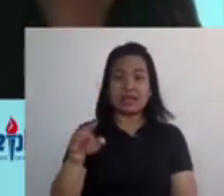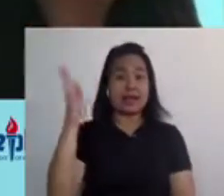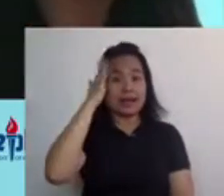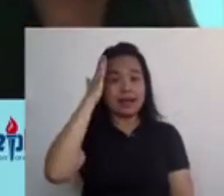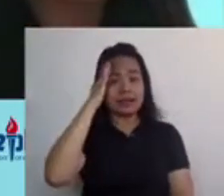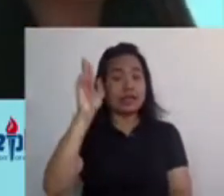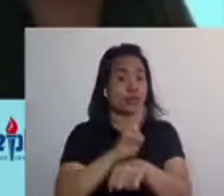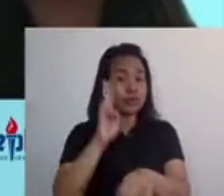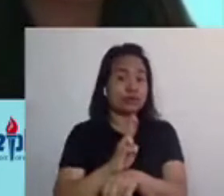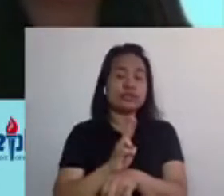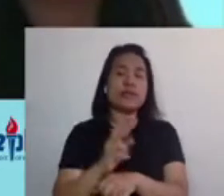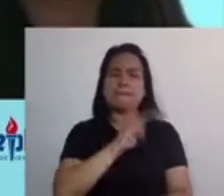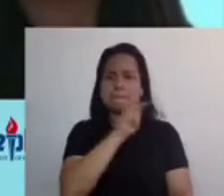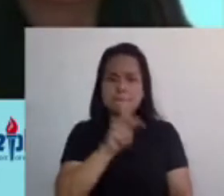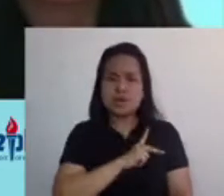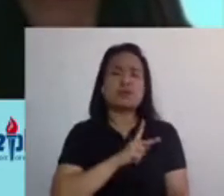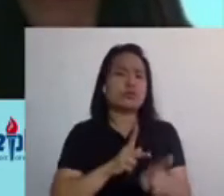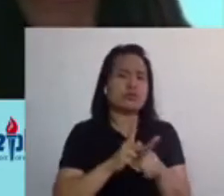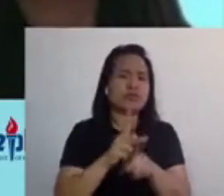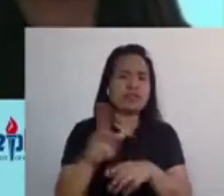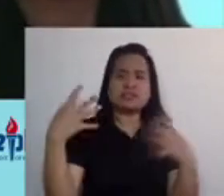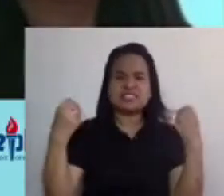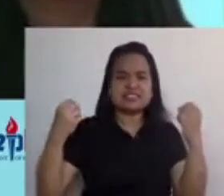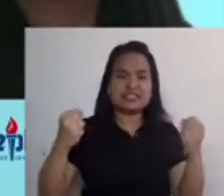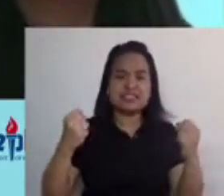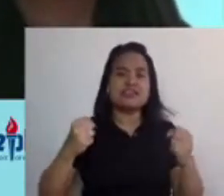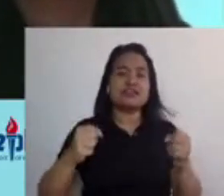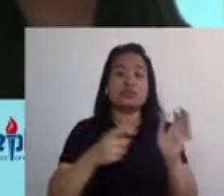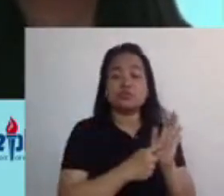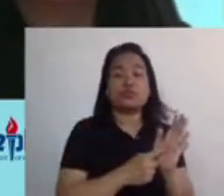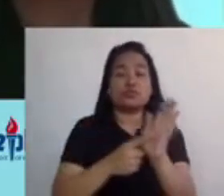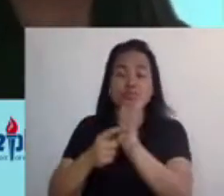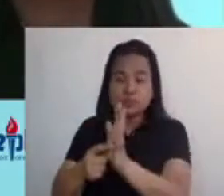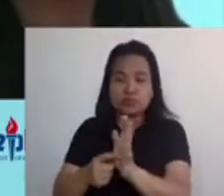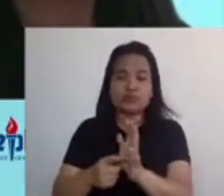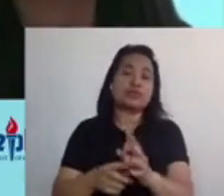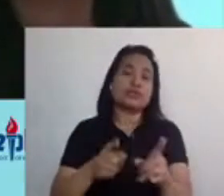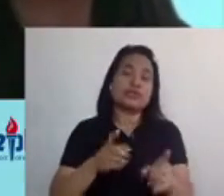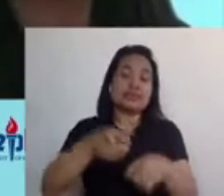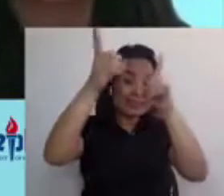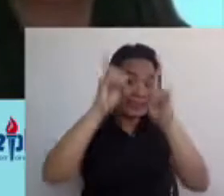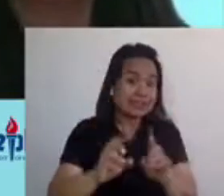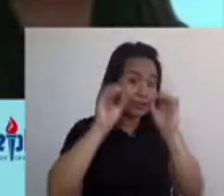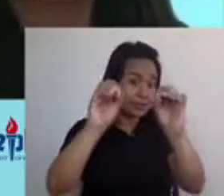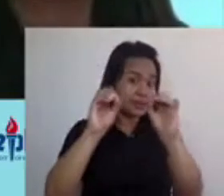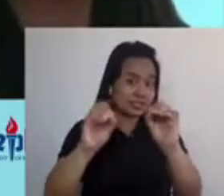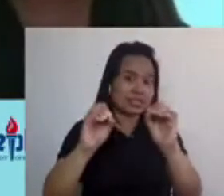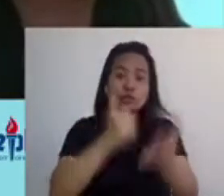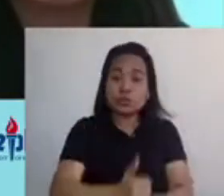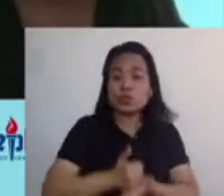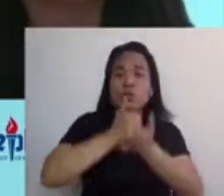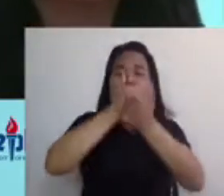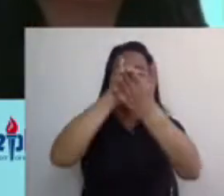strengths to uphold the dignity of teaching as a profession to to help build a positive teaching and learning